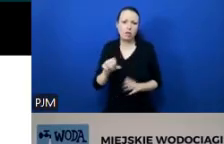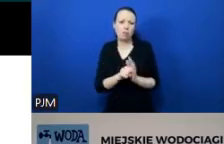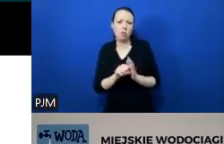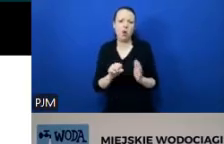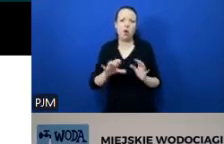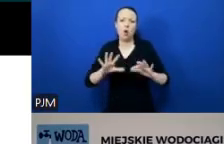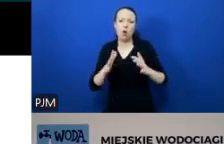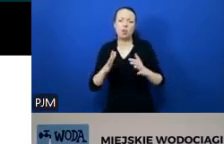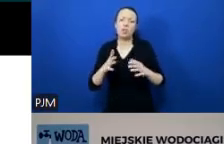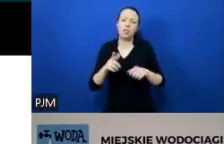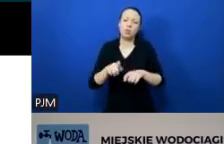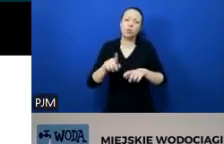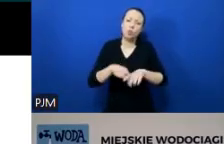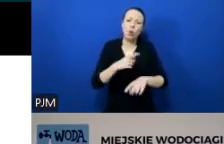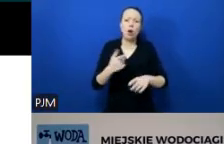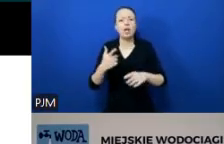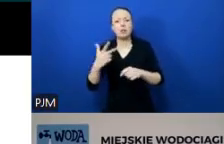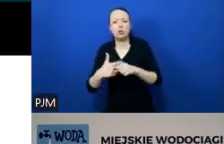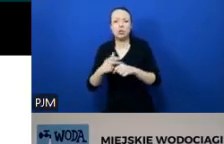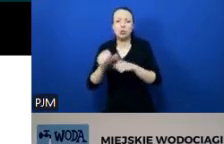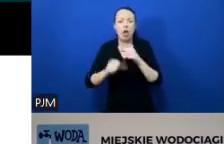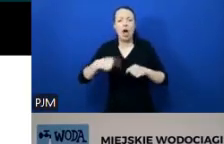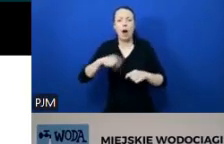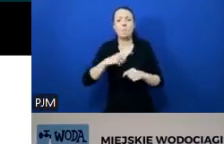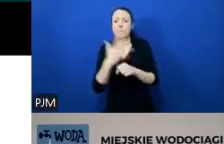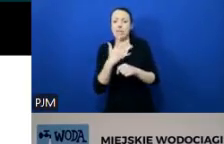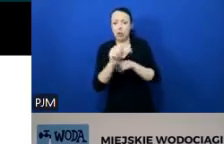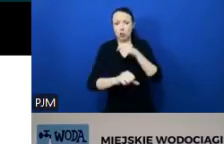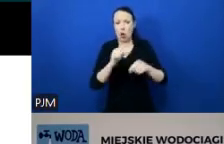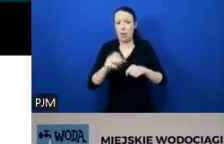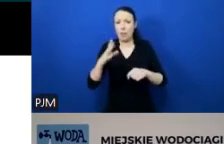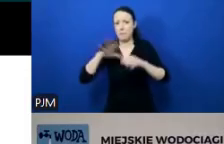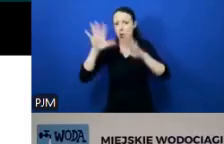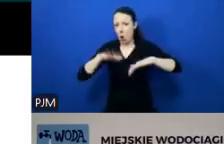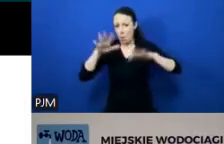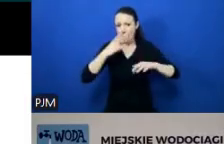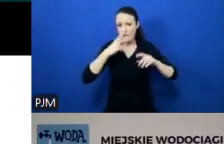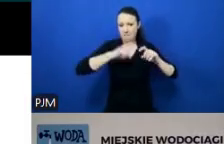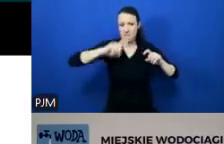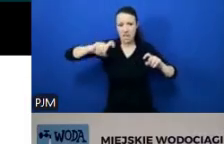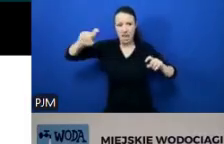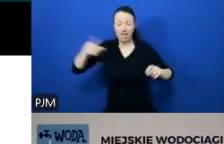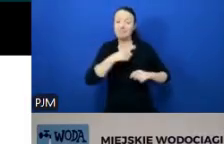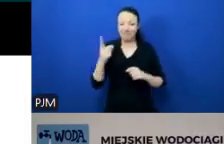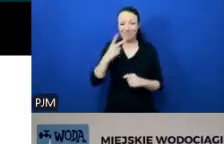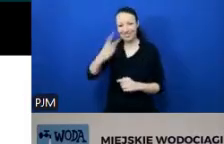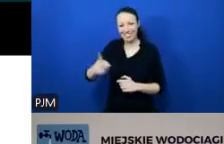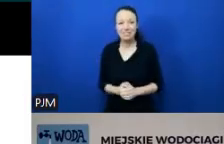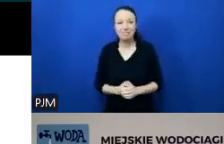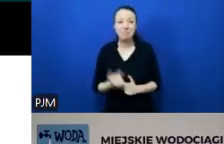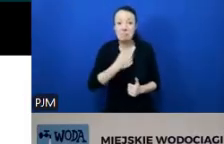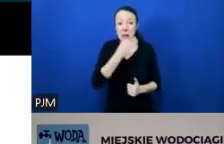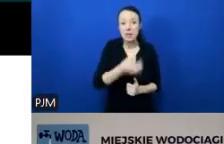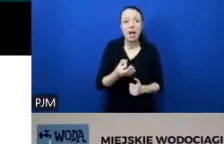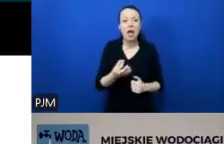Observations from at least 30 years were needed. We had them for over 50 years. So as you can see in